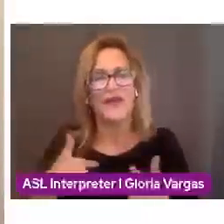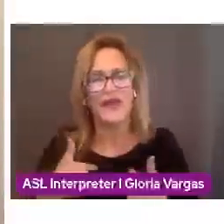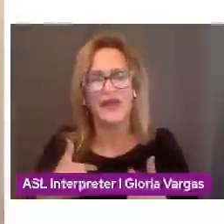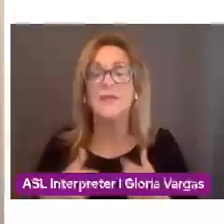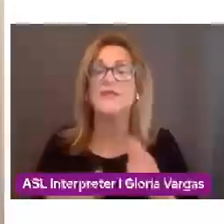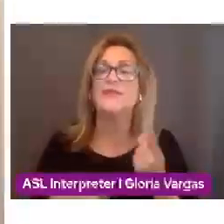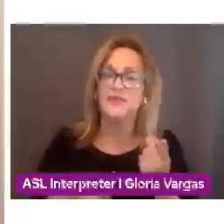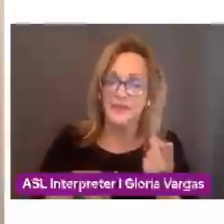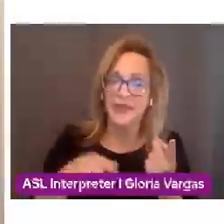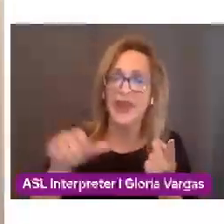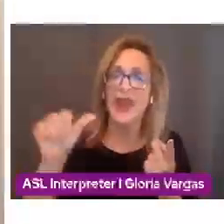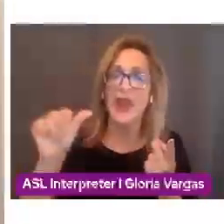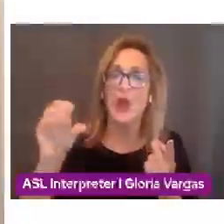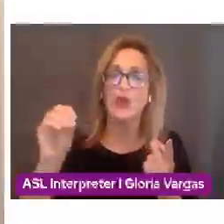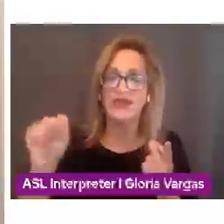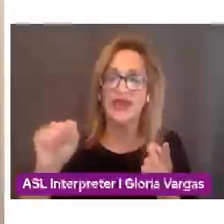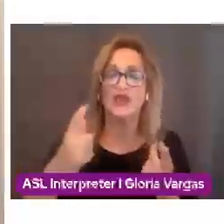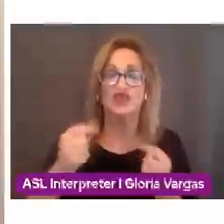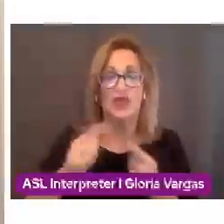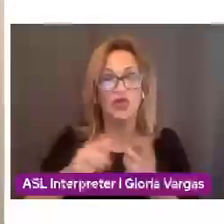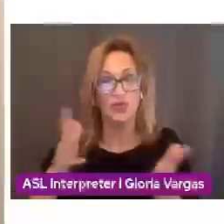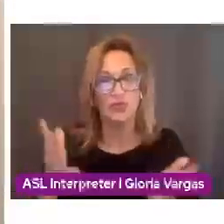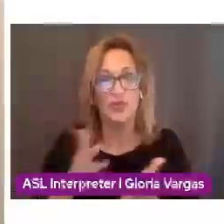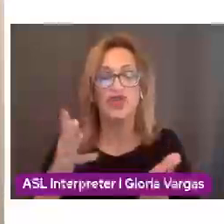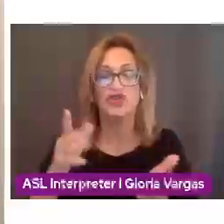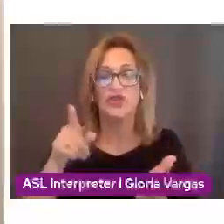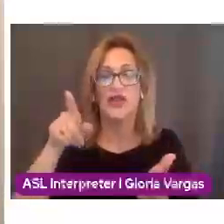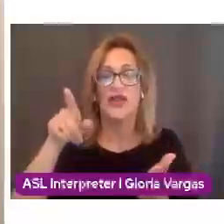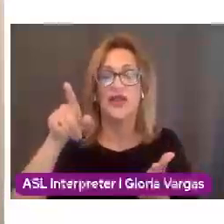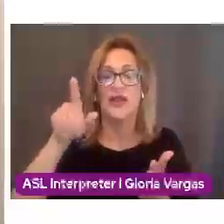been pushing President Biden on student loan forgiveness.